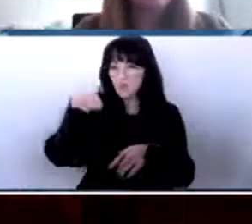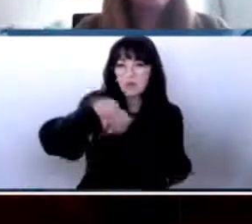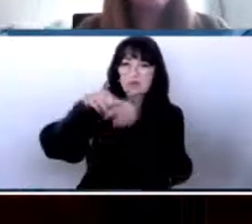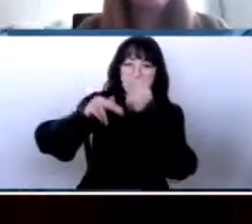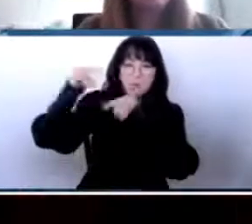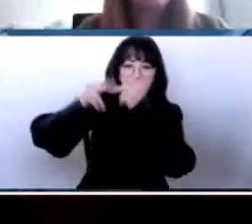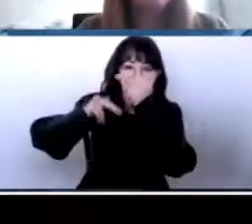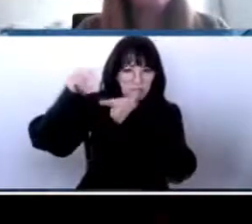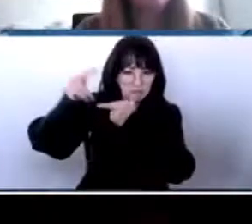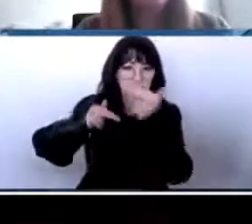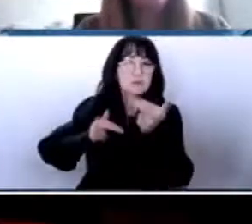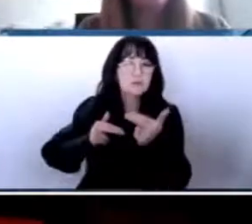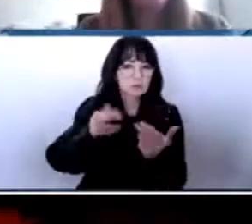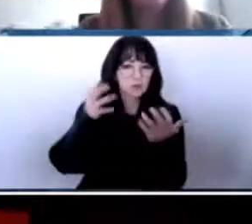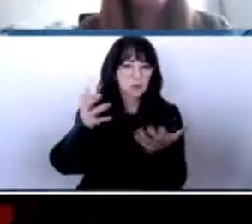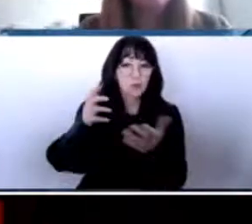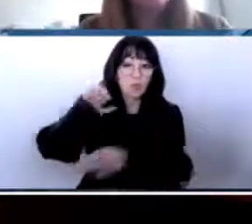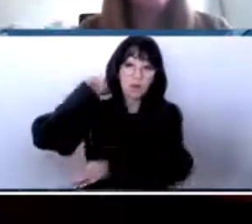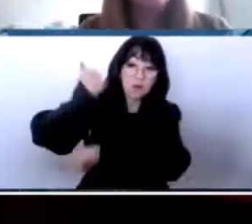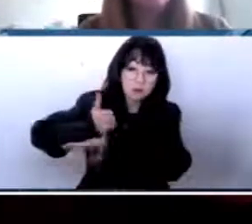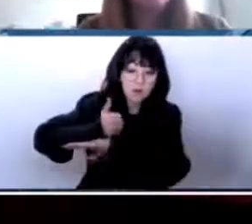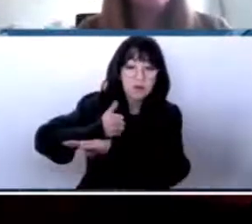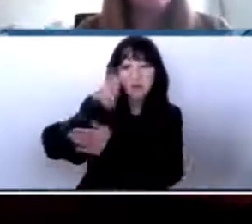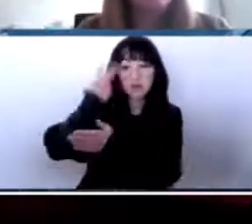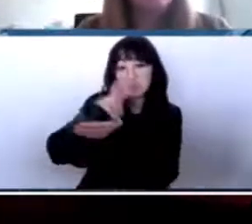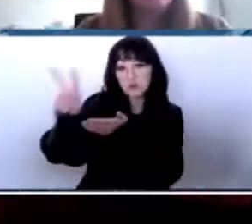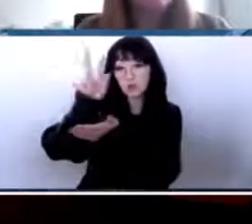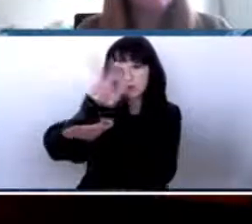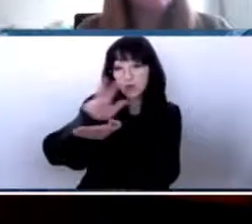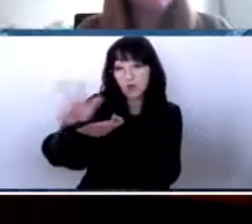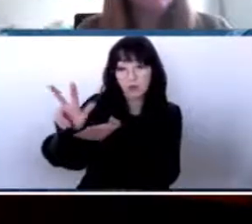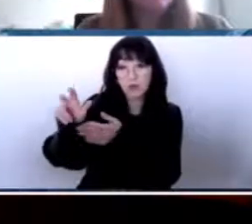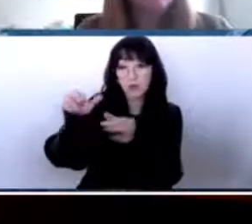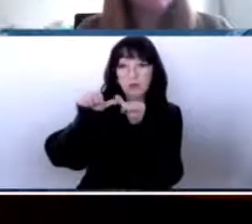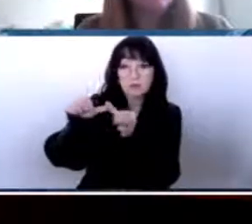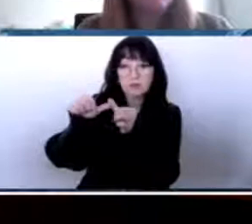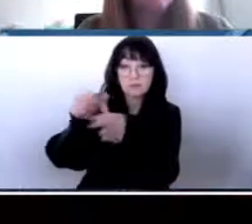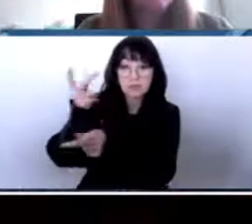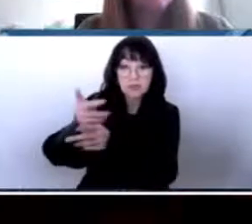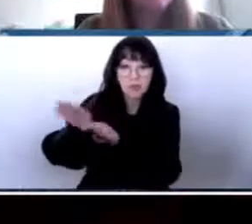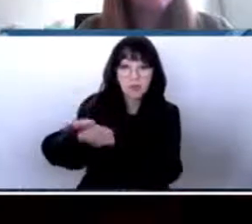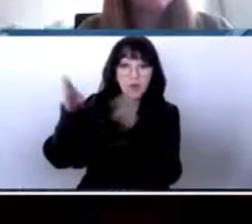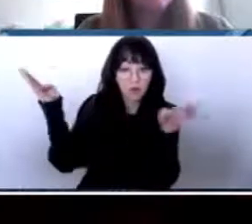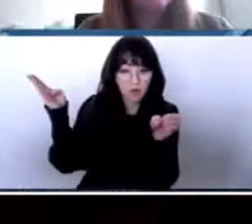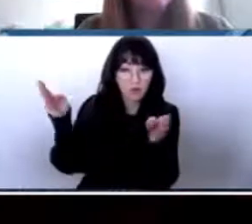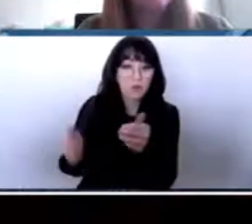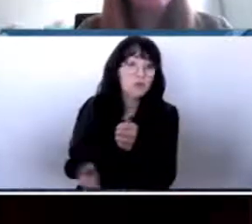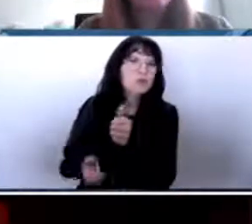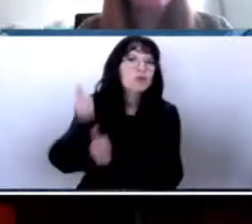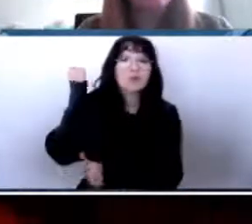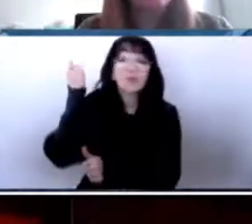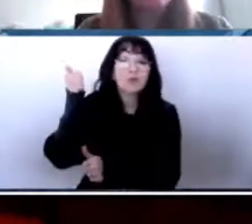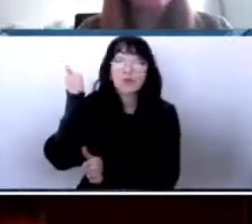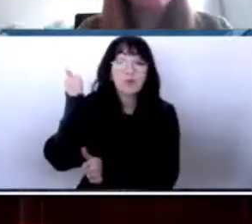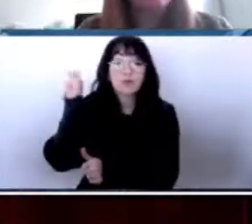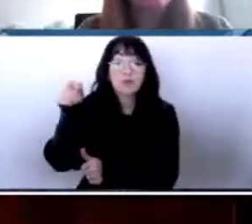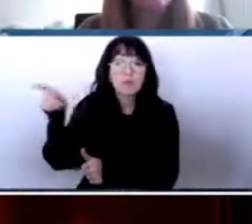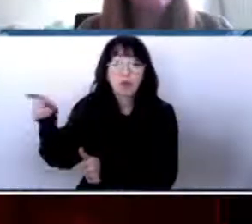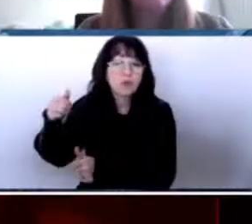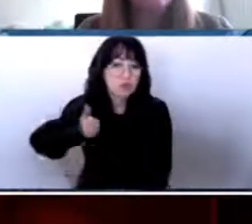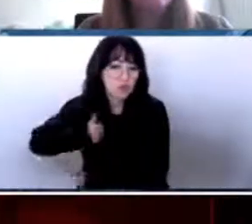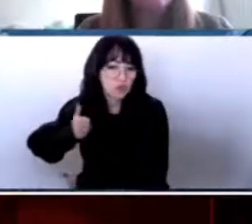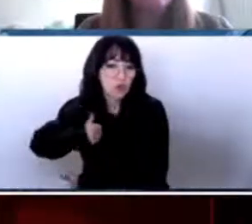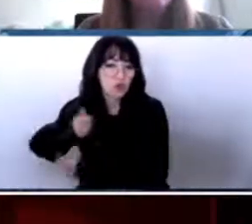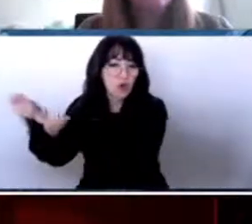to 2 to 3 weeks. Starting mid-January, and they'll be mostly federally managed. So they'll bring in a lot of the